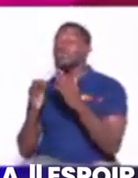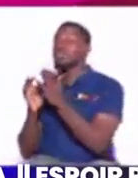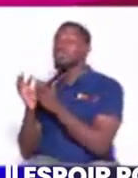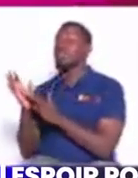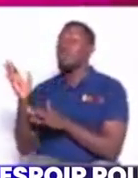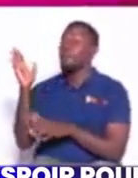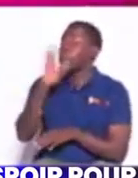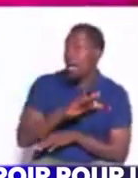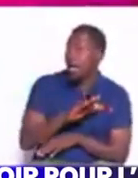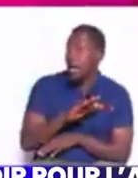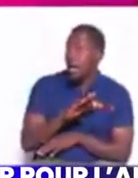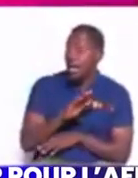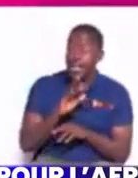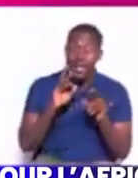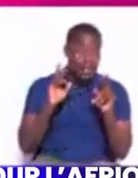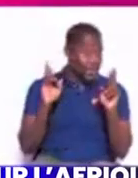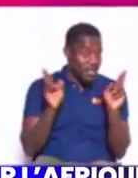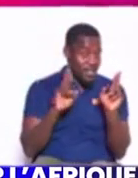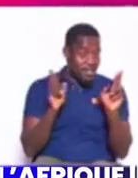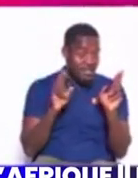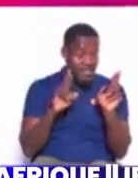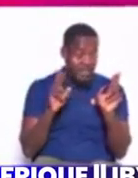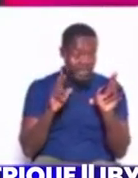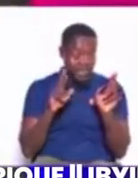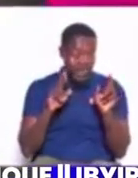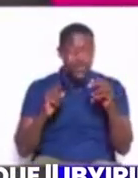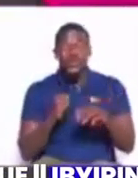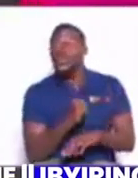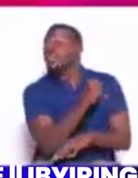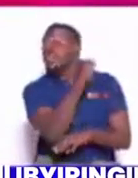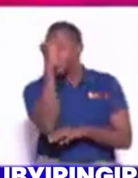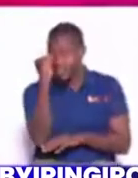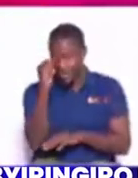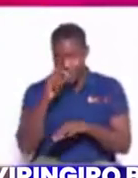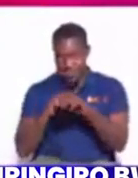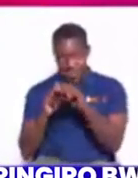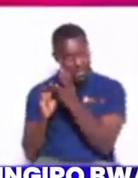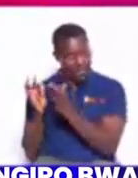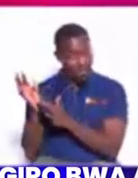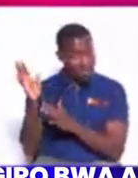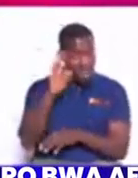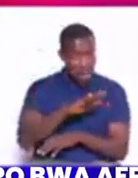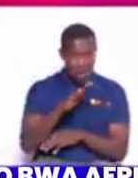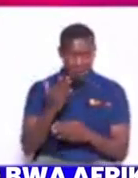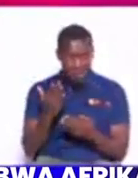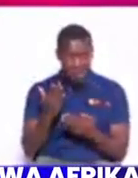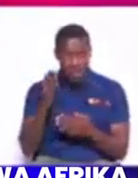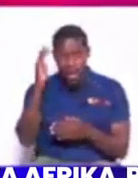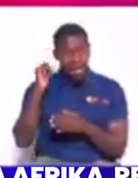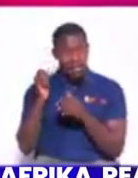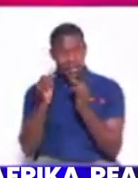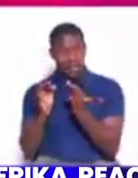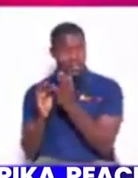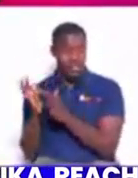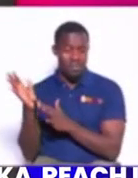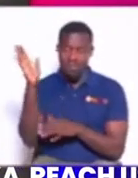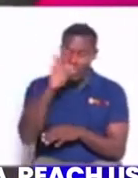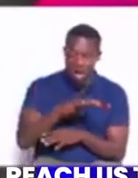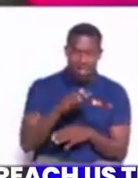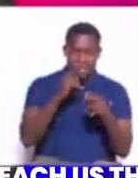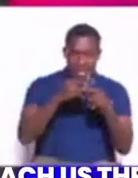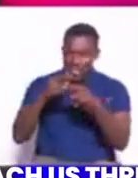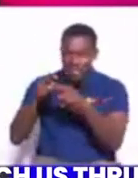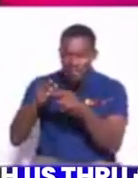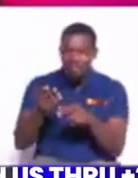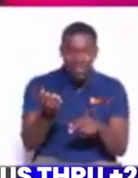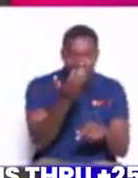Jesus saying, John, come forth. Mary, come forth. Peter, come forth. Miriam or Alice,